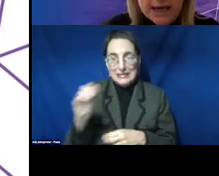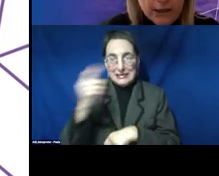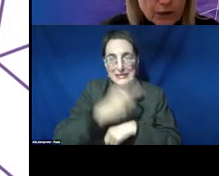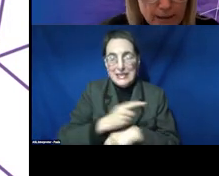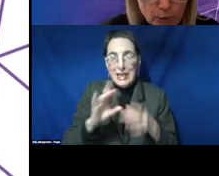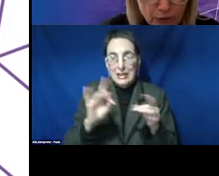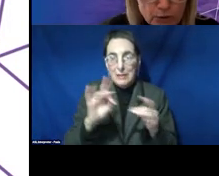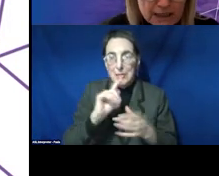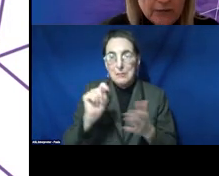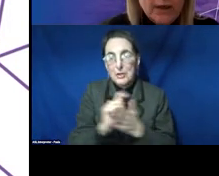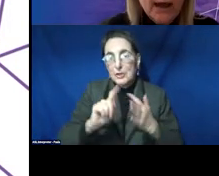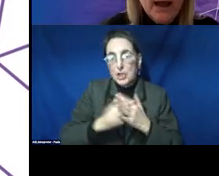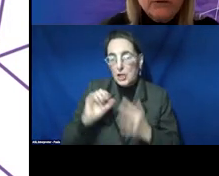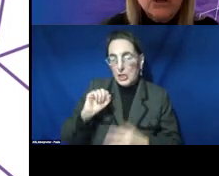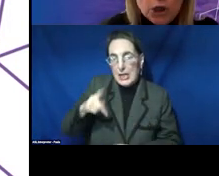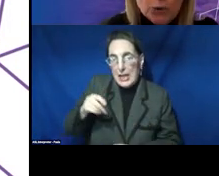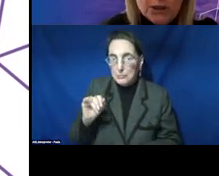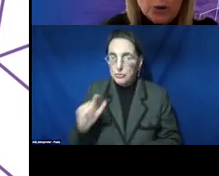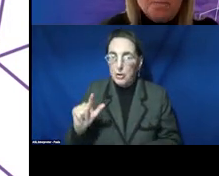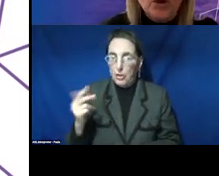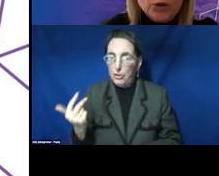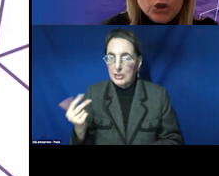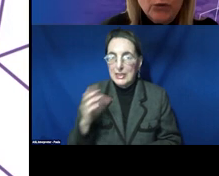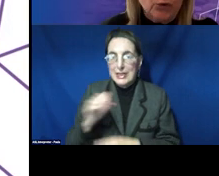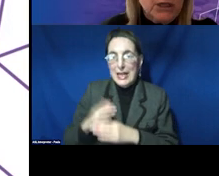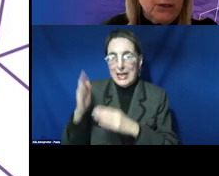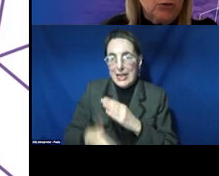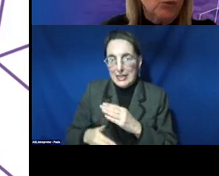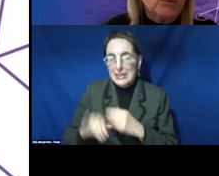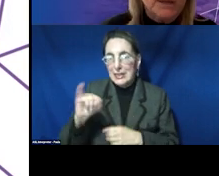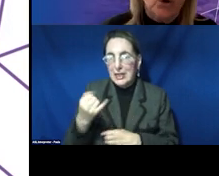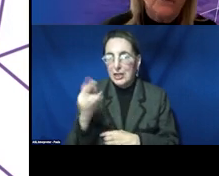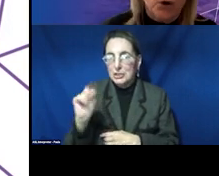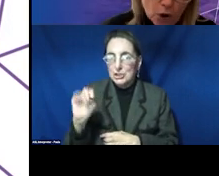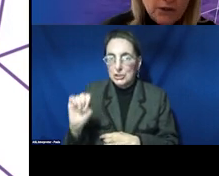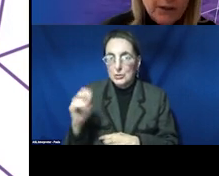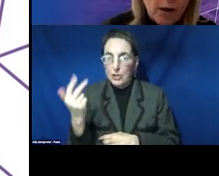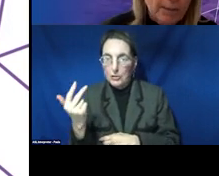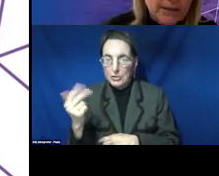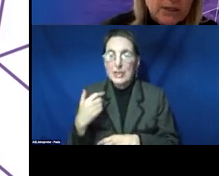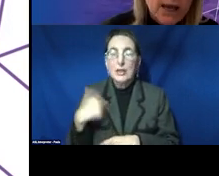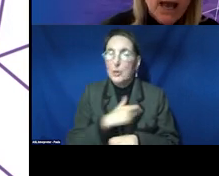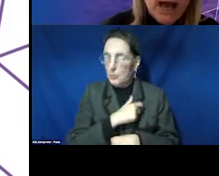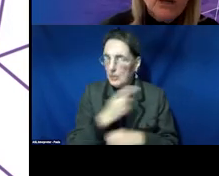period began on April 13th and concluded on June 13th. We resolved